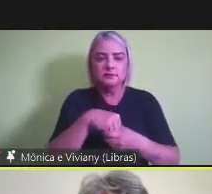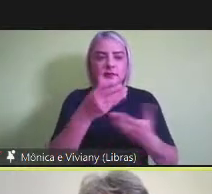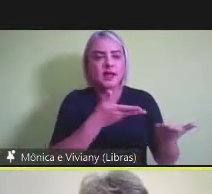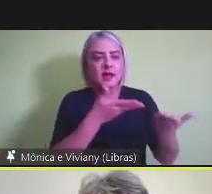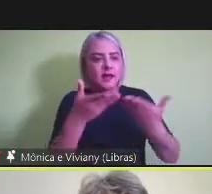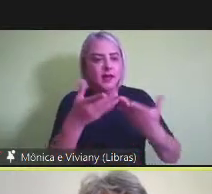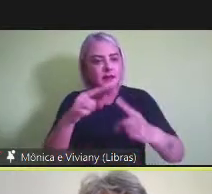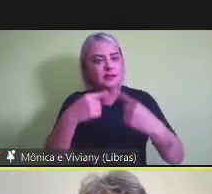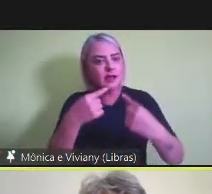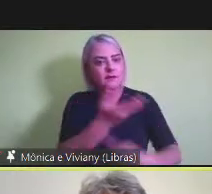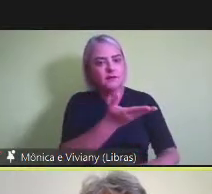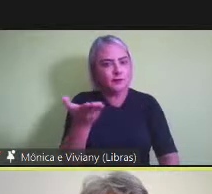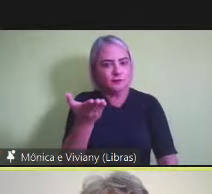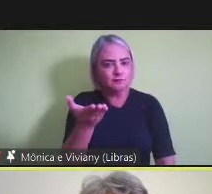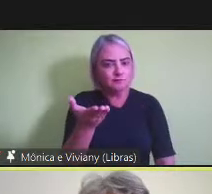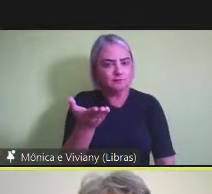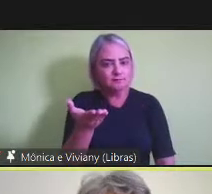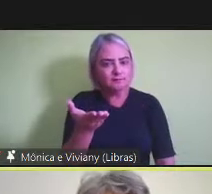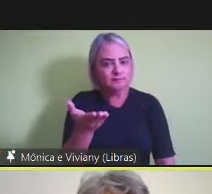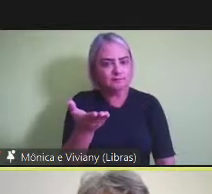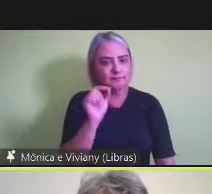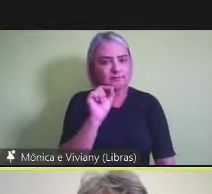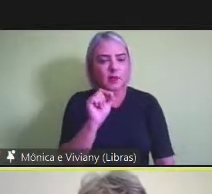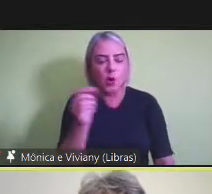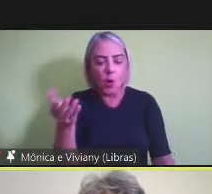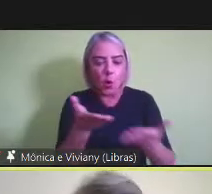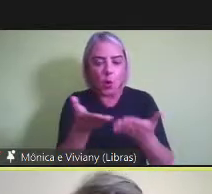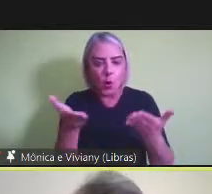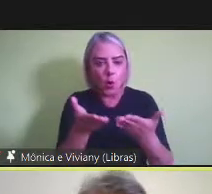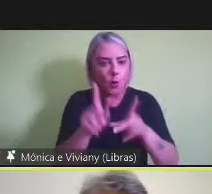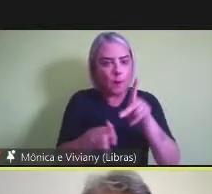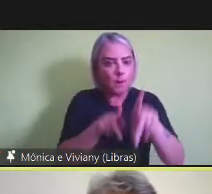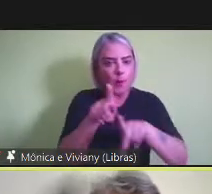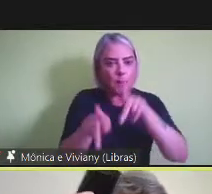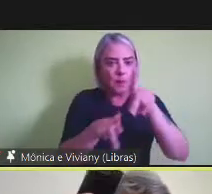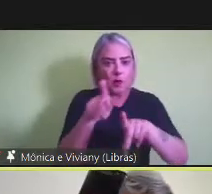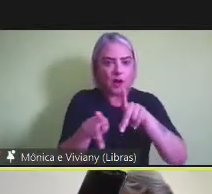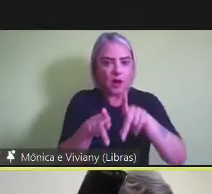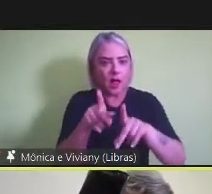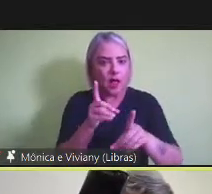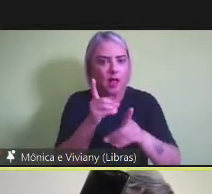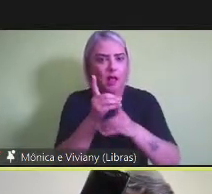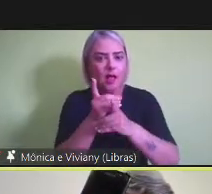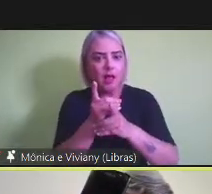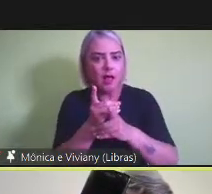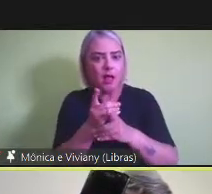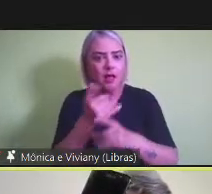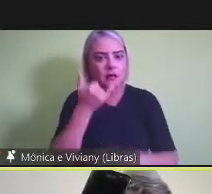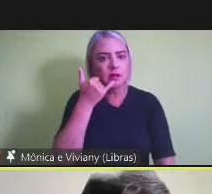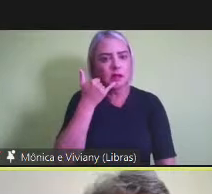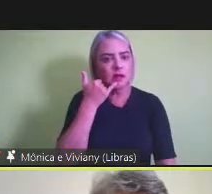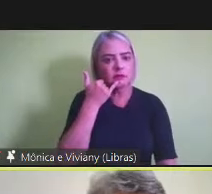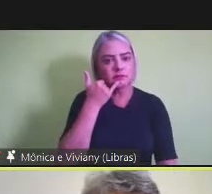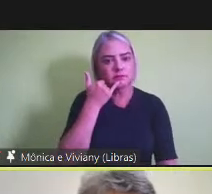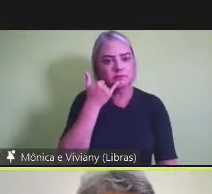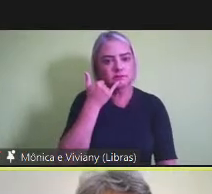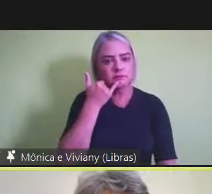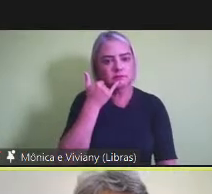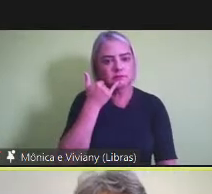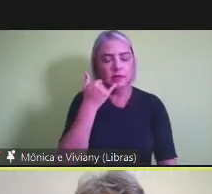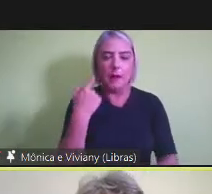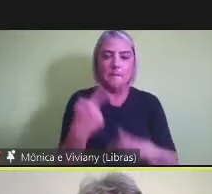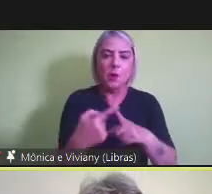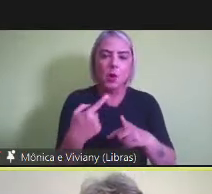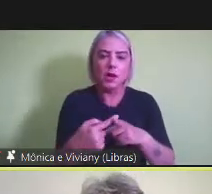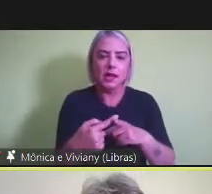in this respect. I want to bring you a challenge. So the a person